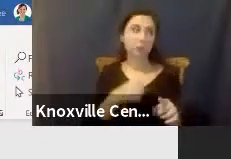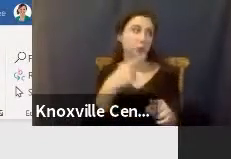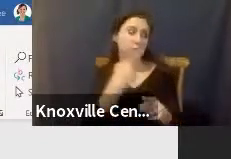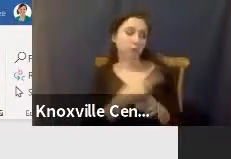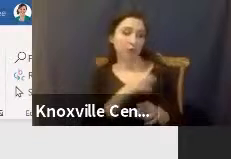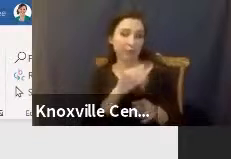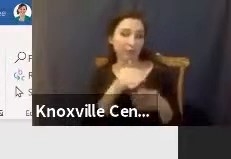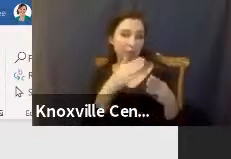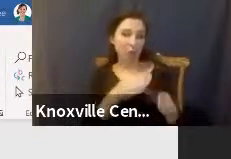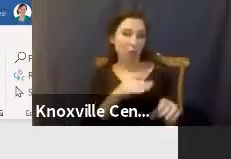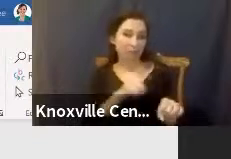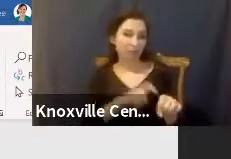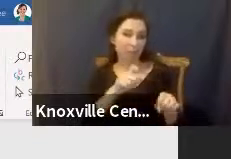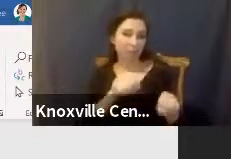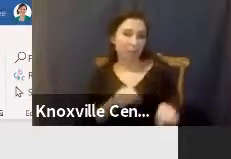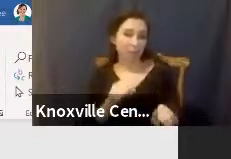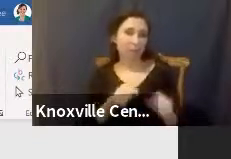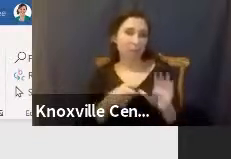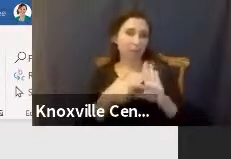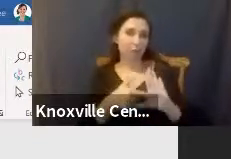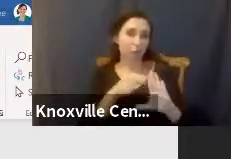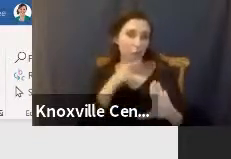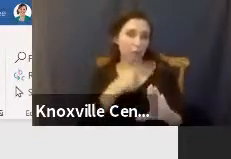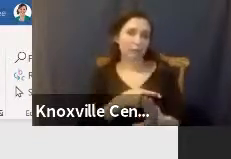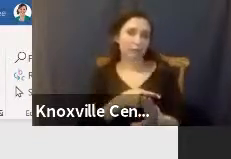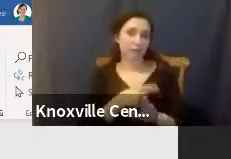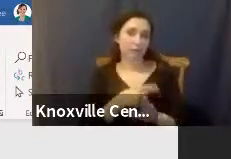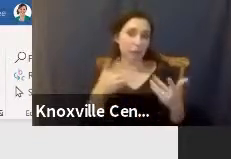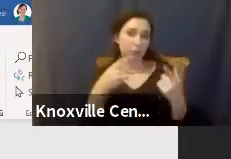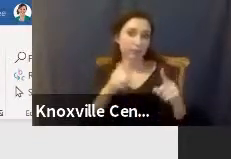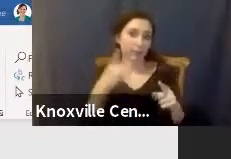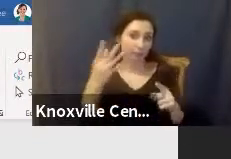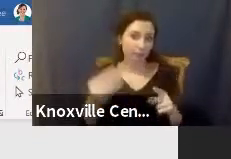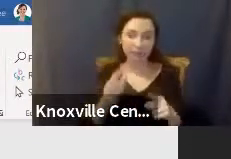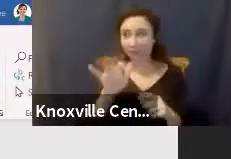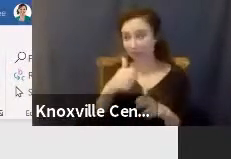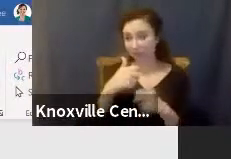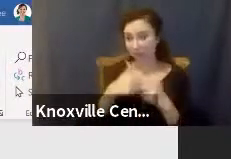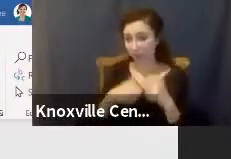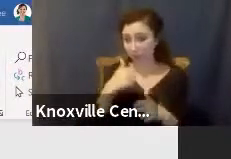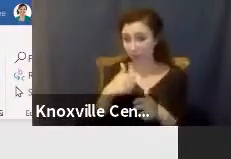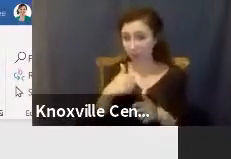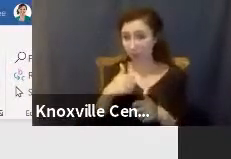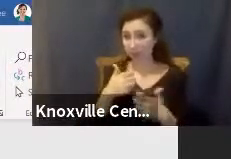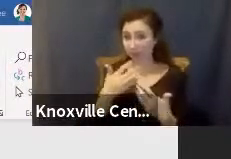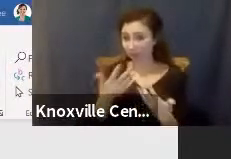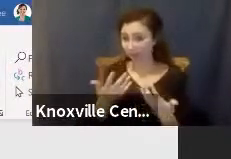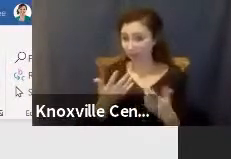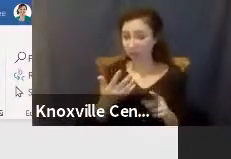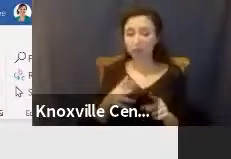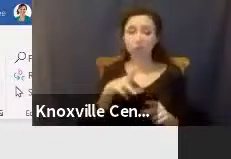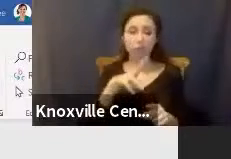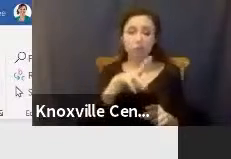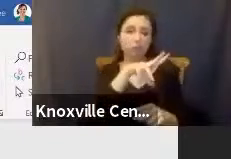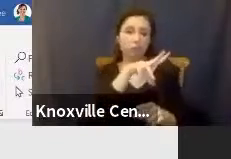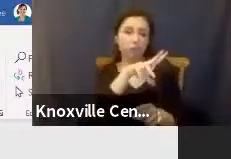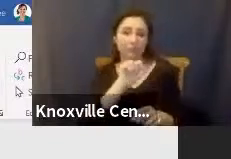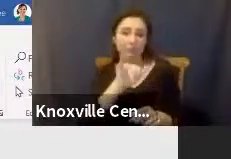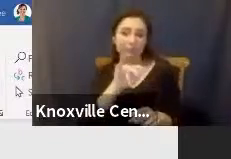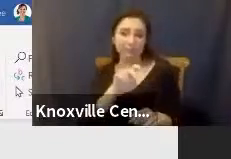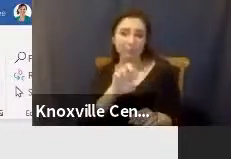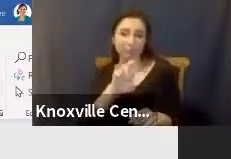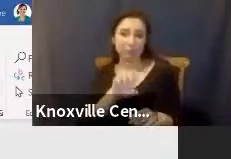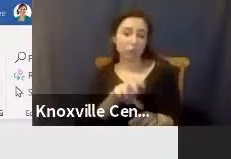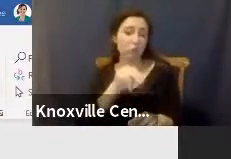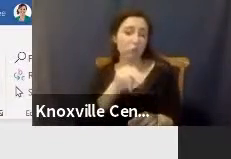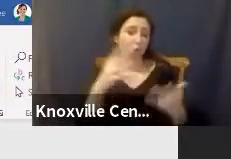they're as timely as possible. They're as relevant. Wondering if that's a problem. No. So what needs to be publicly